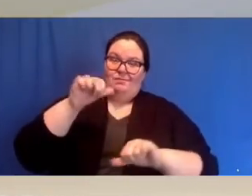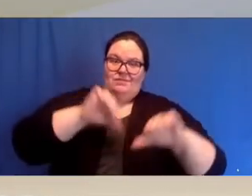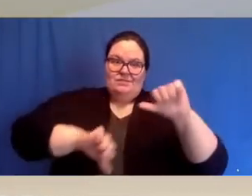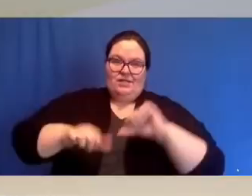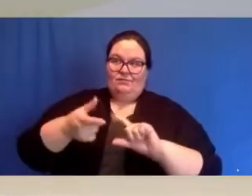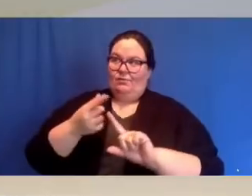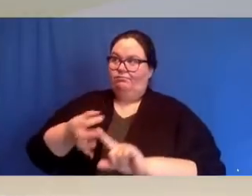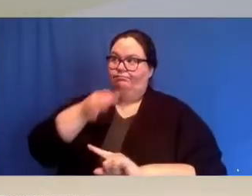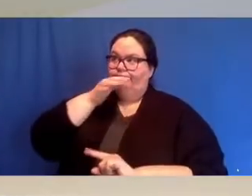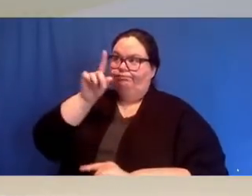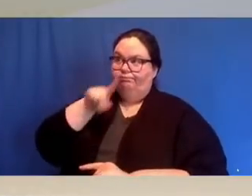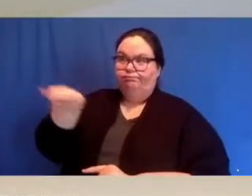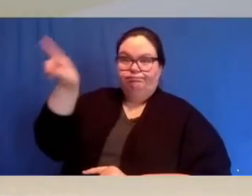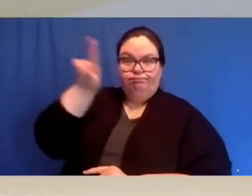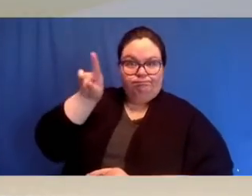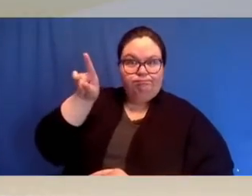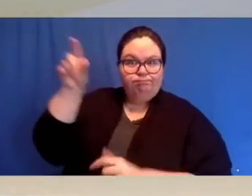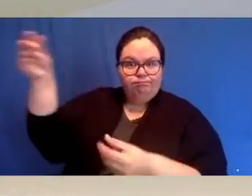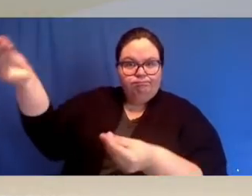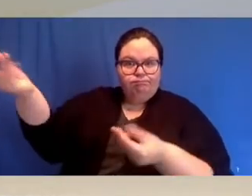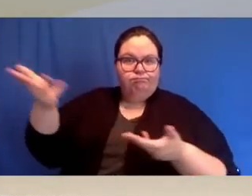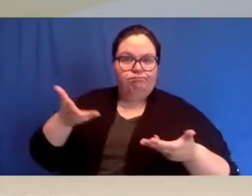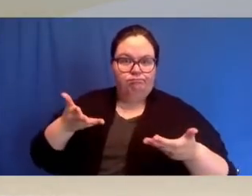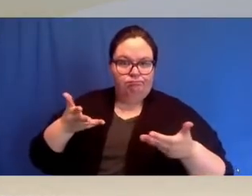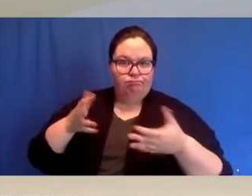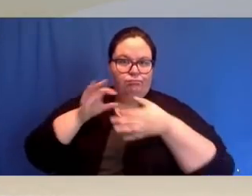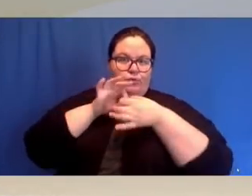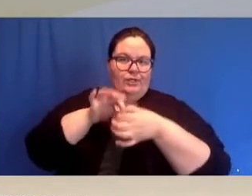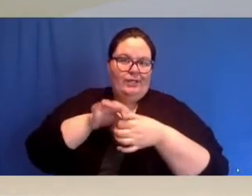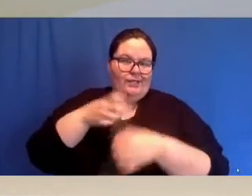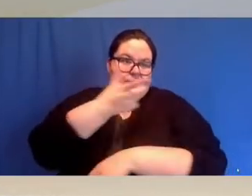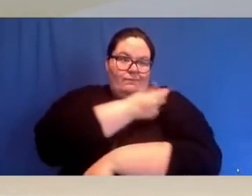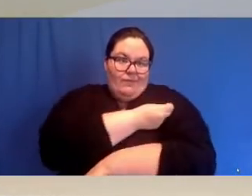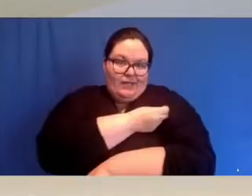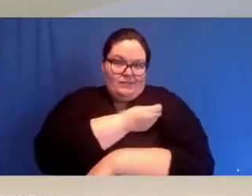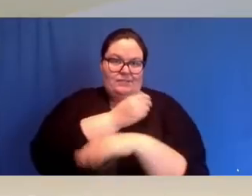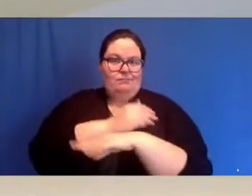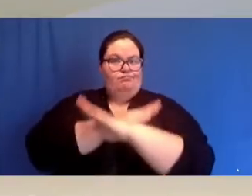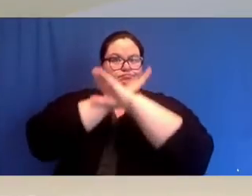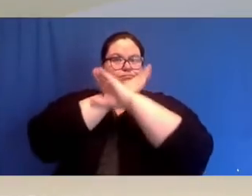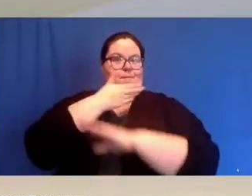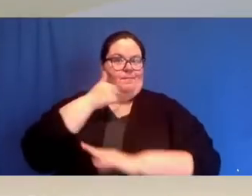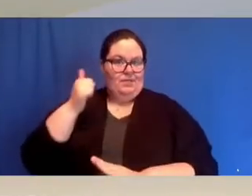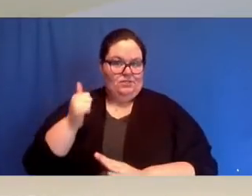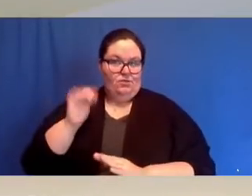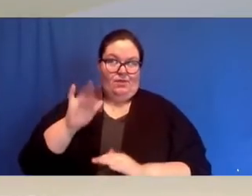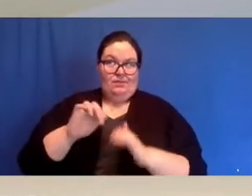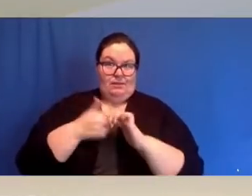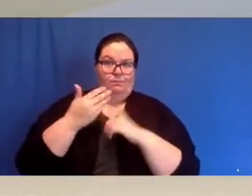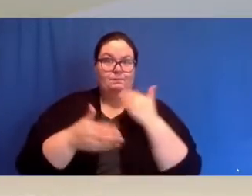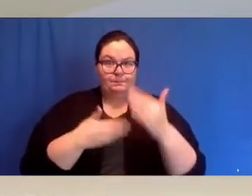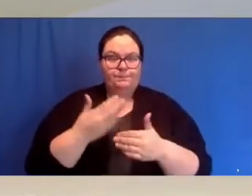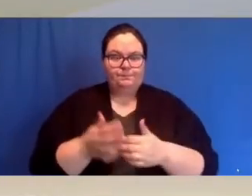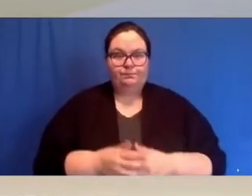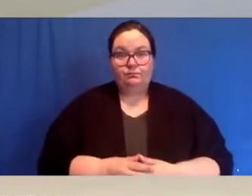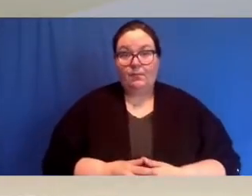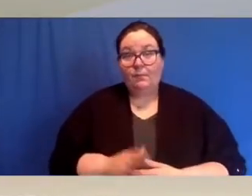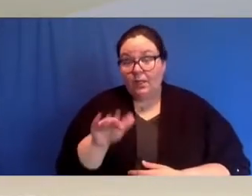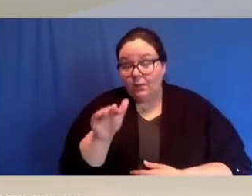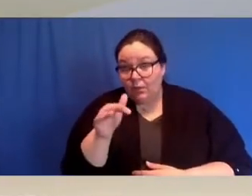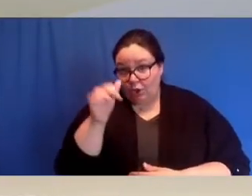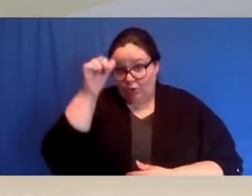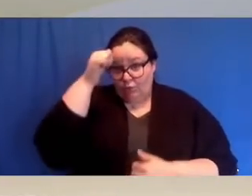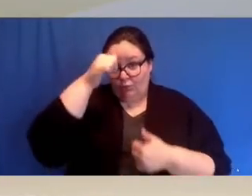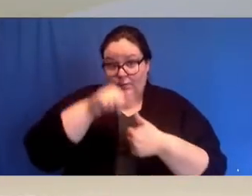expert body about vaccines. So at this point, that's where we are. But a reminder, we have